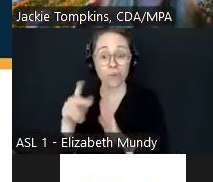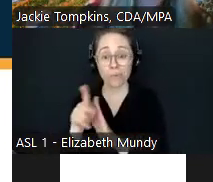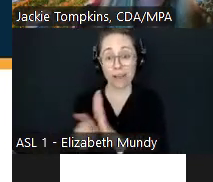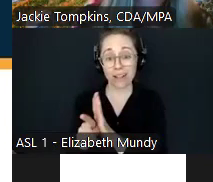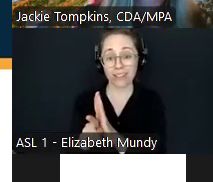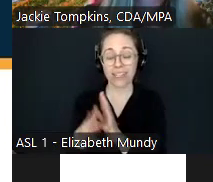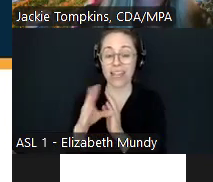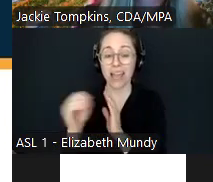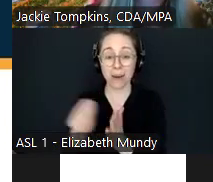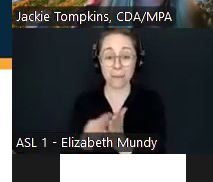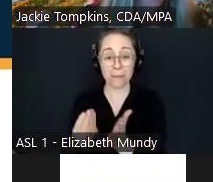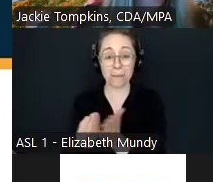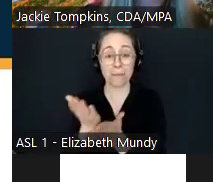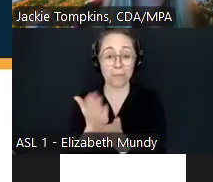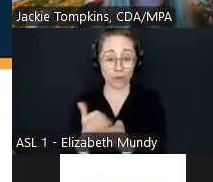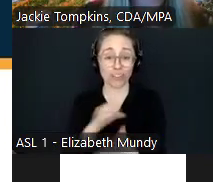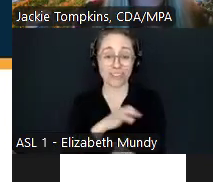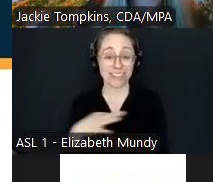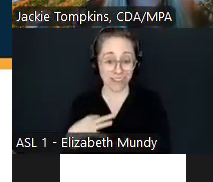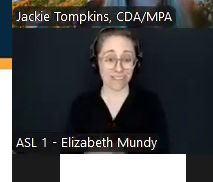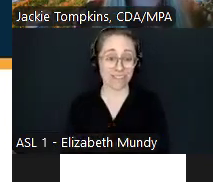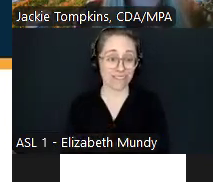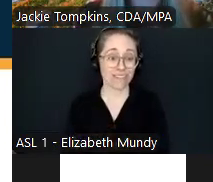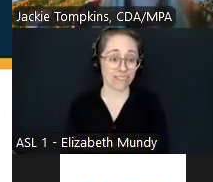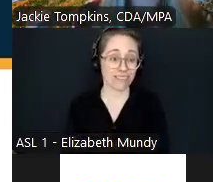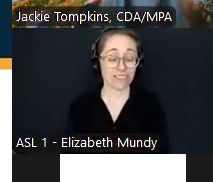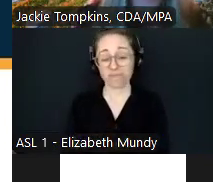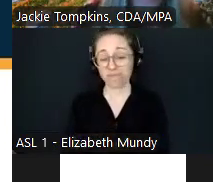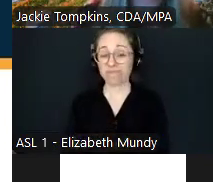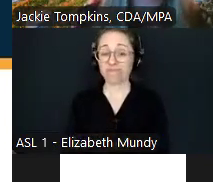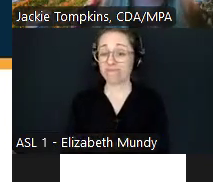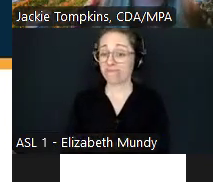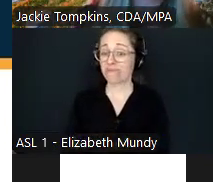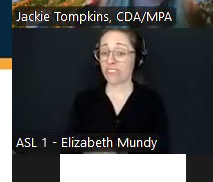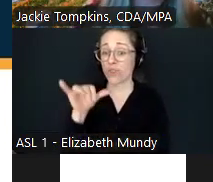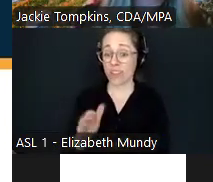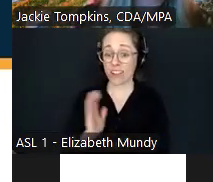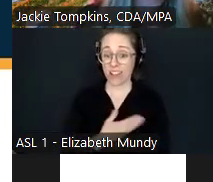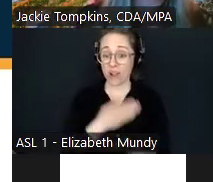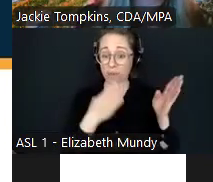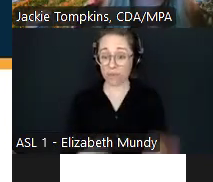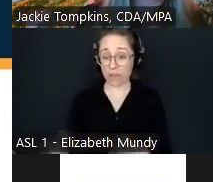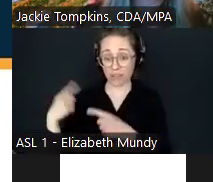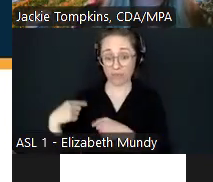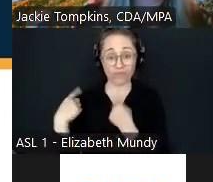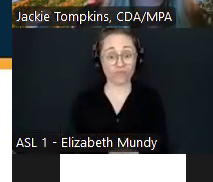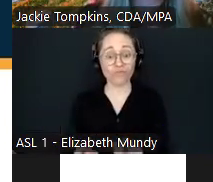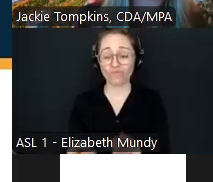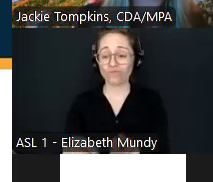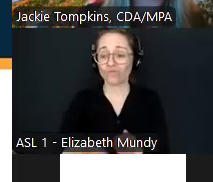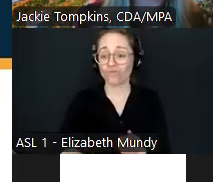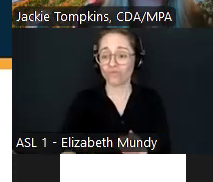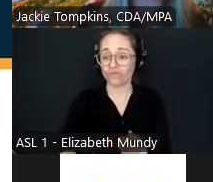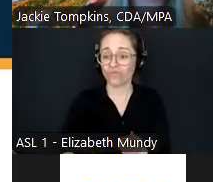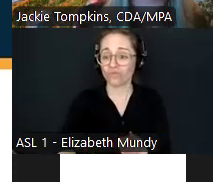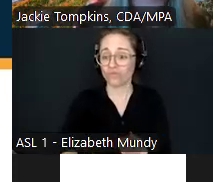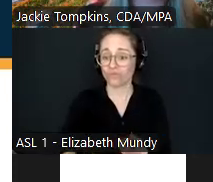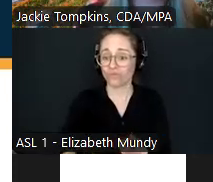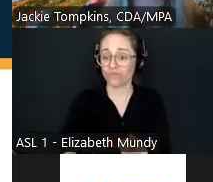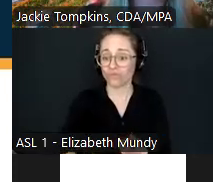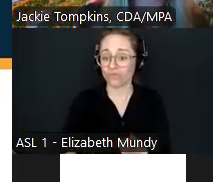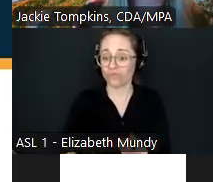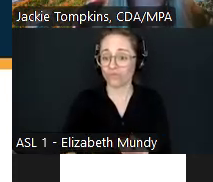budget staff. So that's where our planning is to date. I'm very open, and I know with Susan and Sarah and others